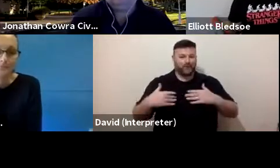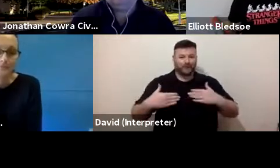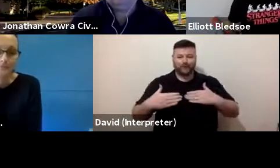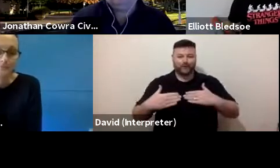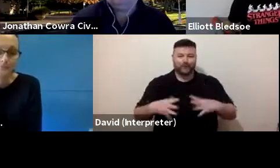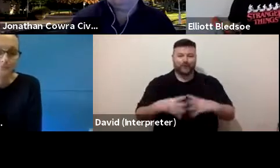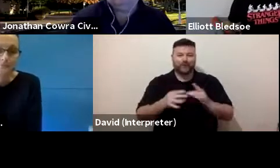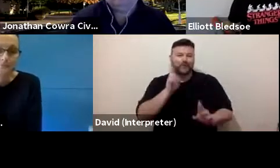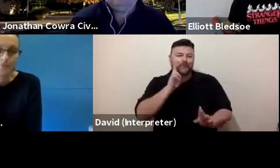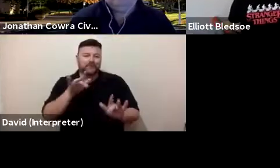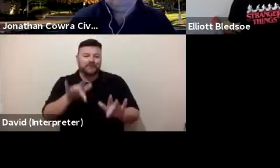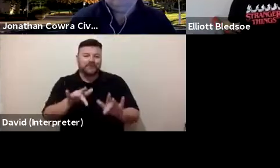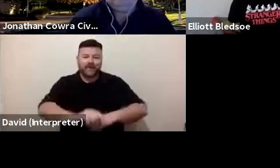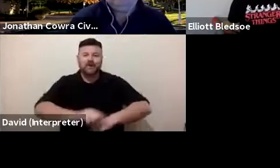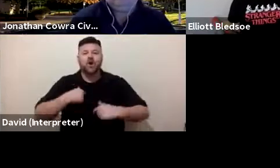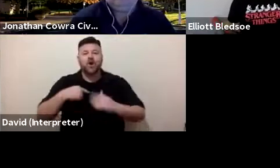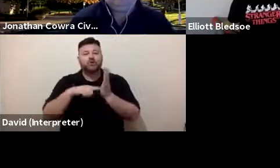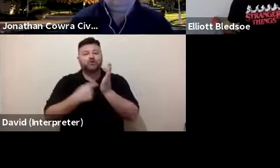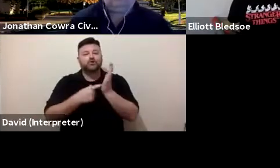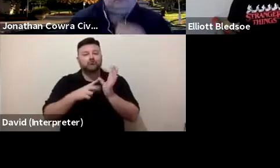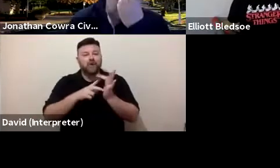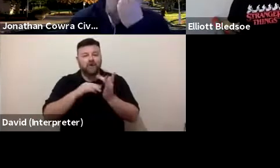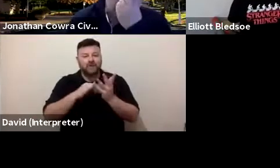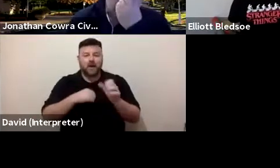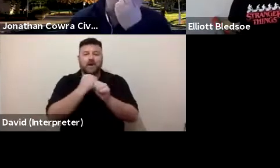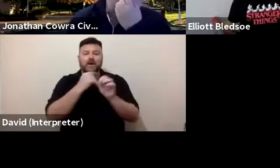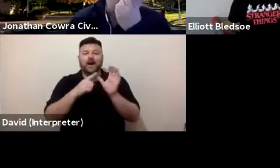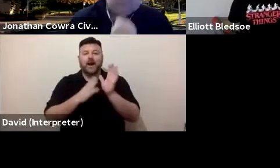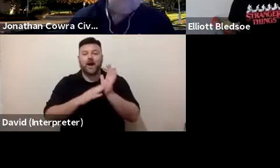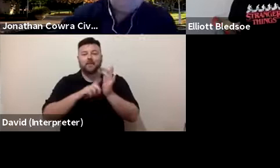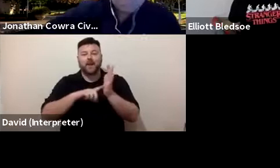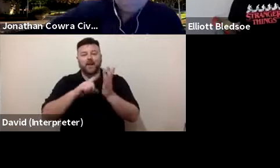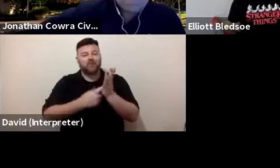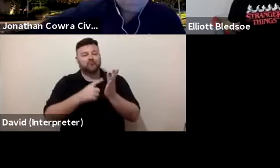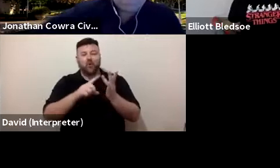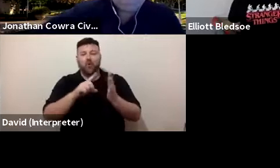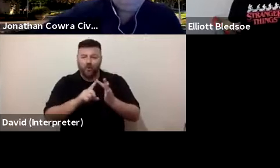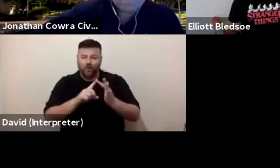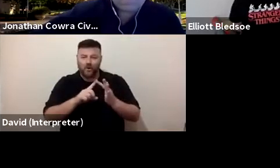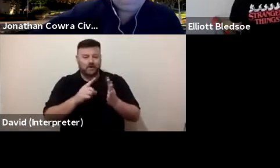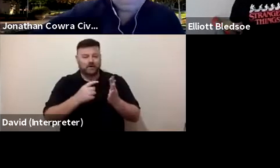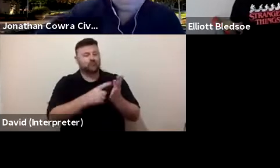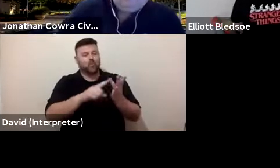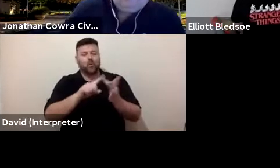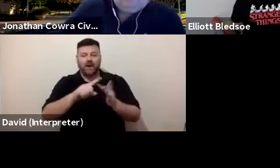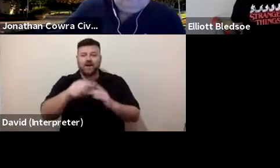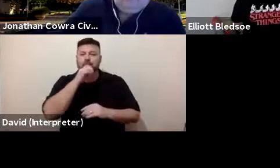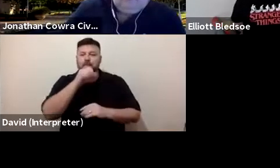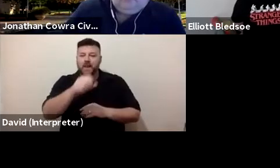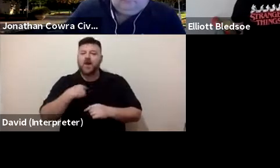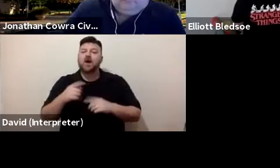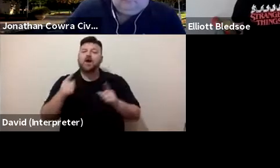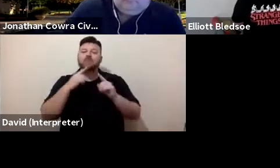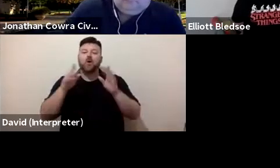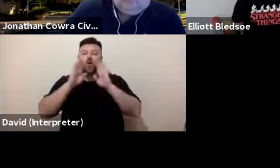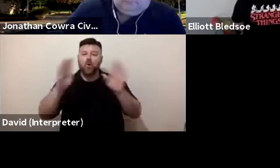I'm Travis, I'm a Gamilaroi man and the founder director of awesomeblack.org, which is